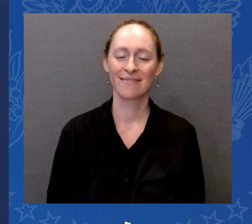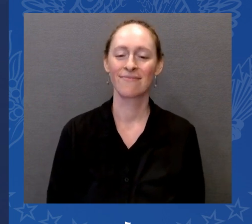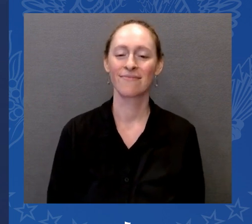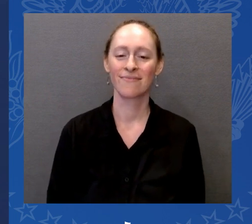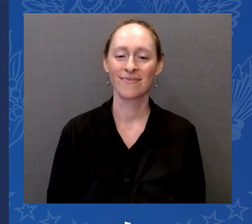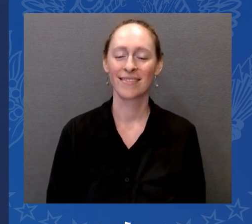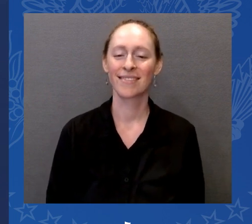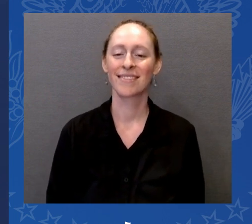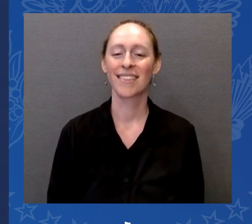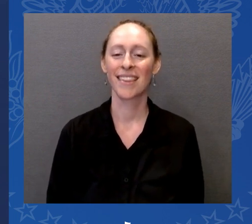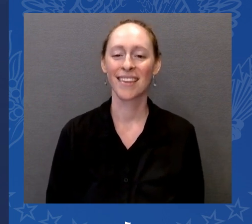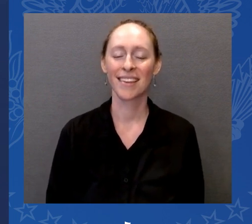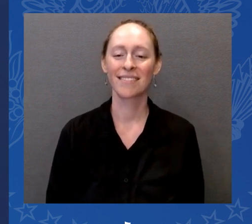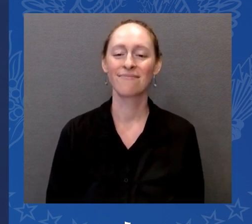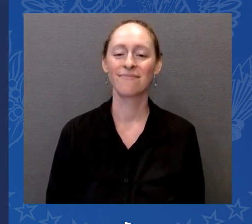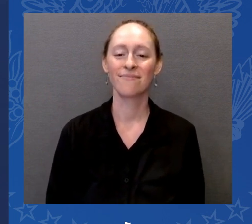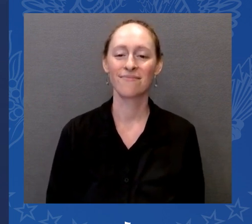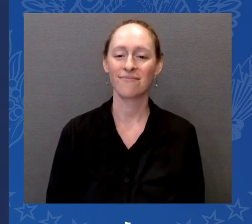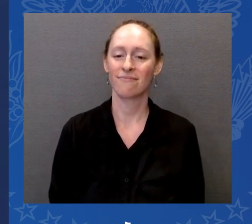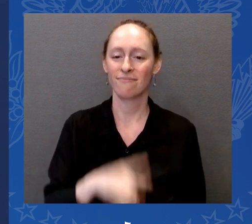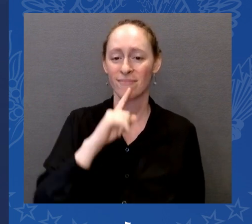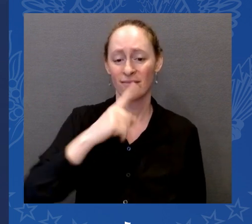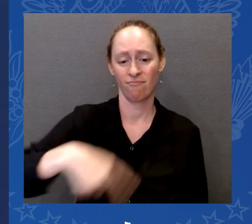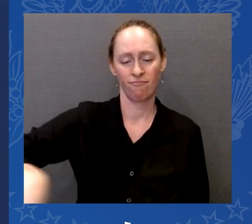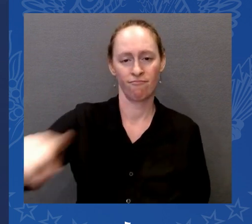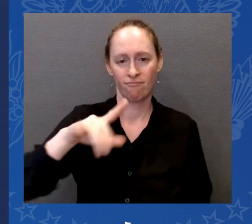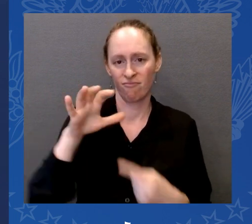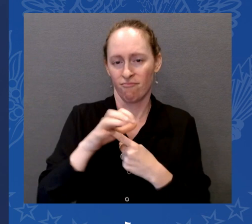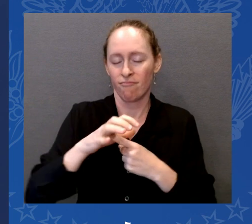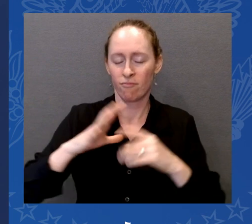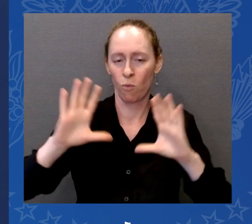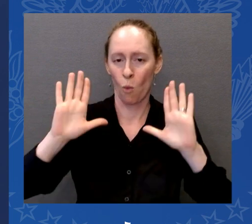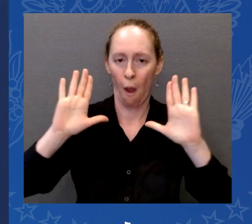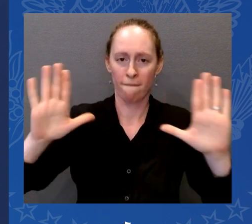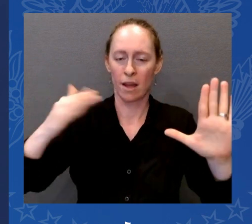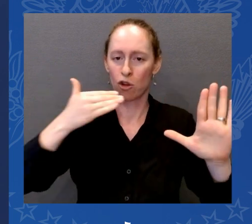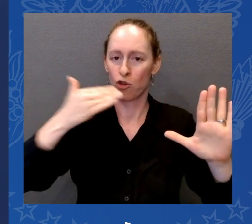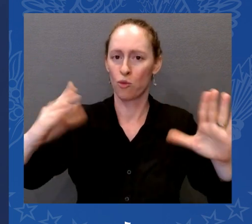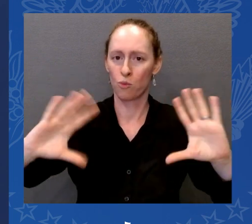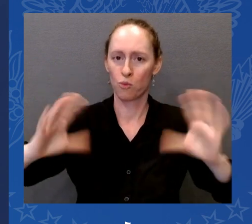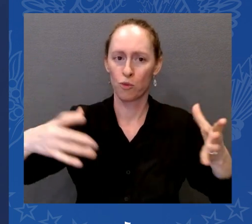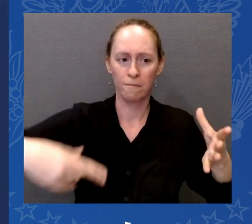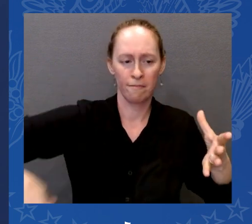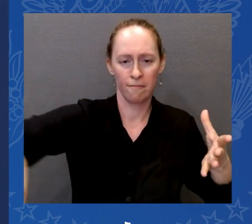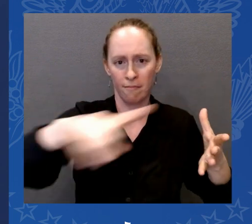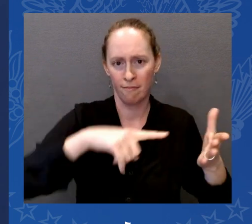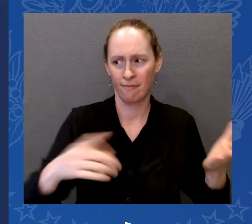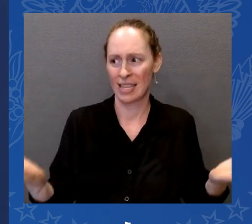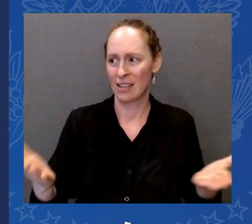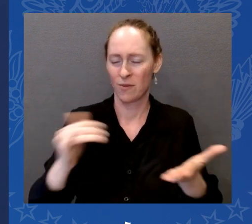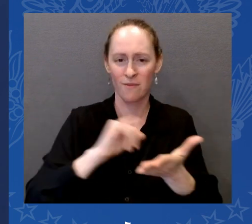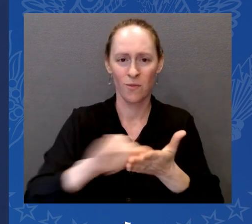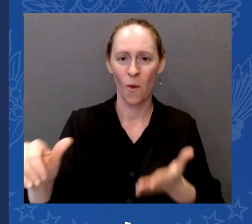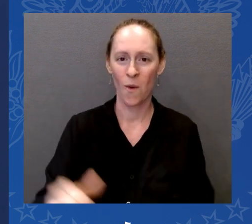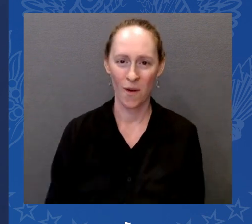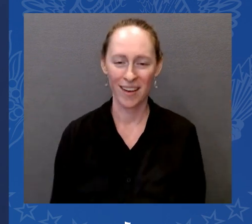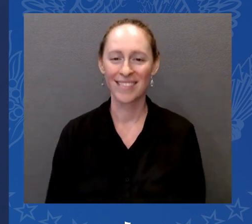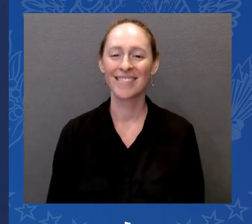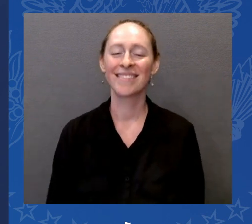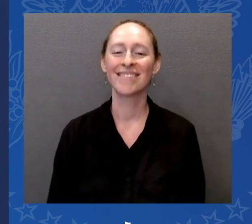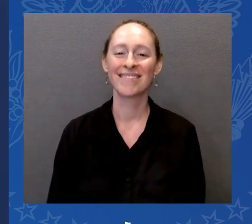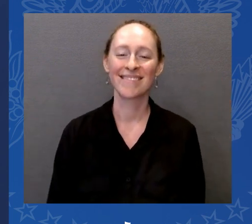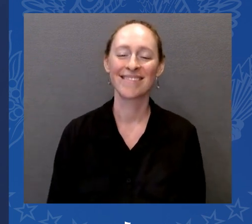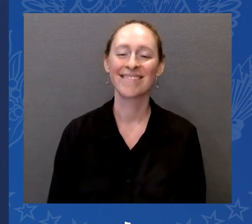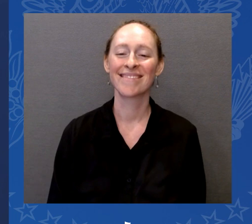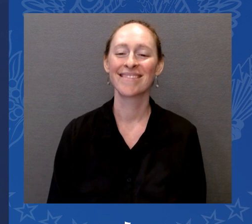best delegations in the country, and Chuck is a great majority leader. Getting big things done. And we